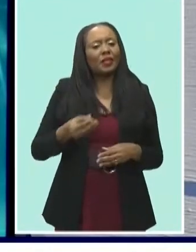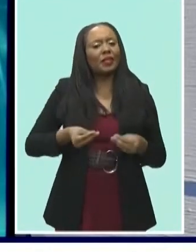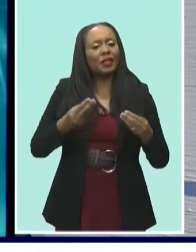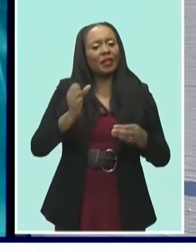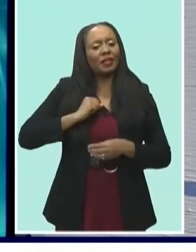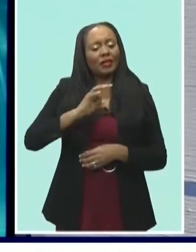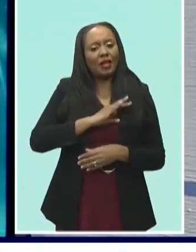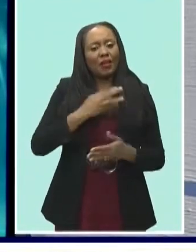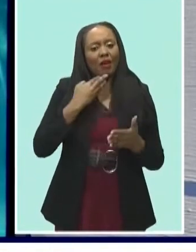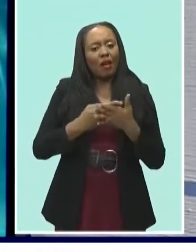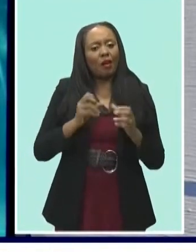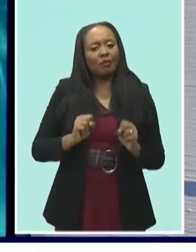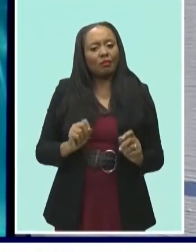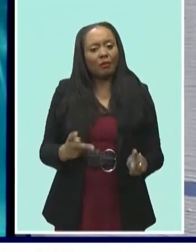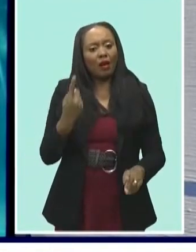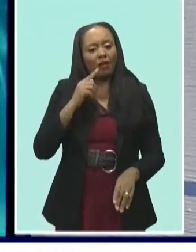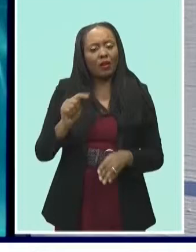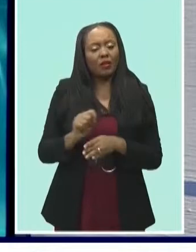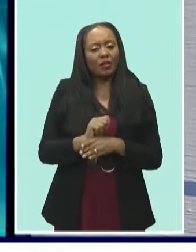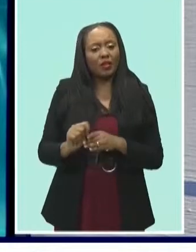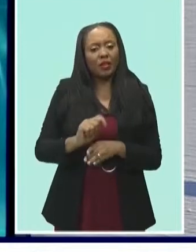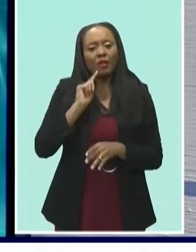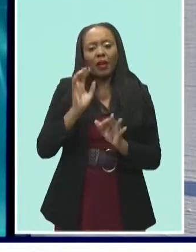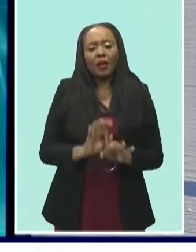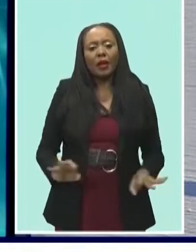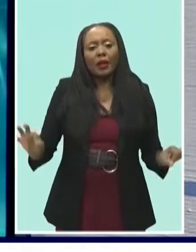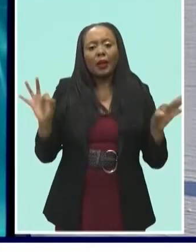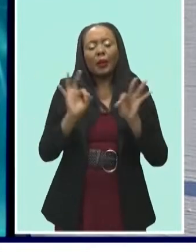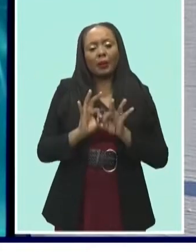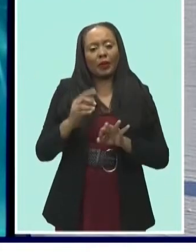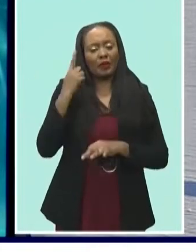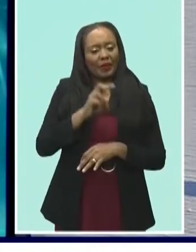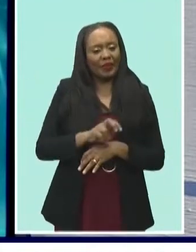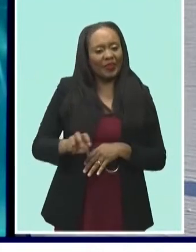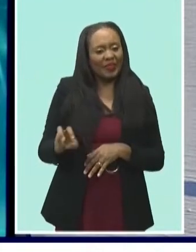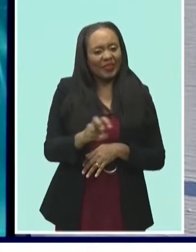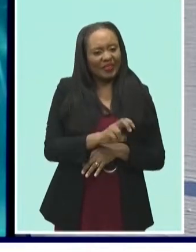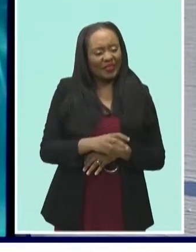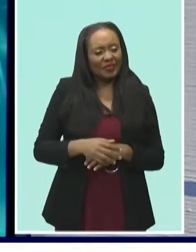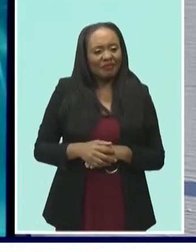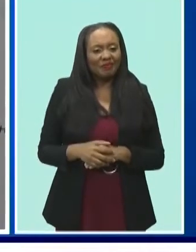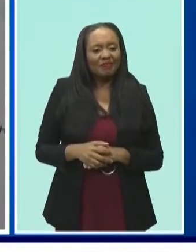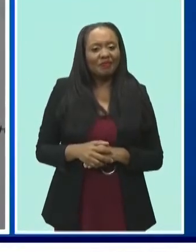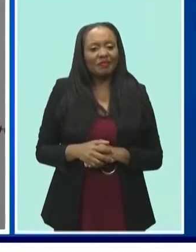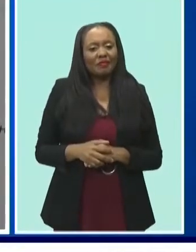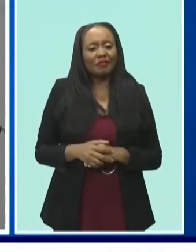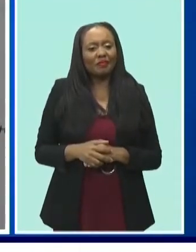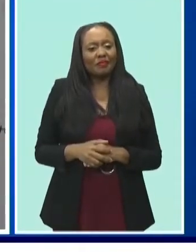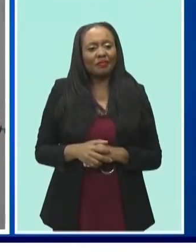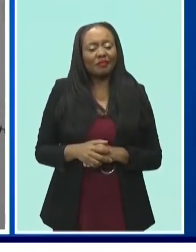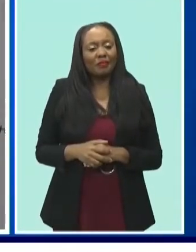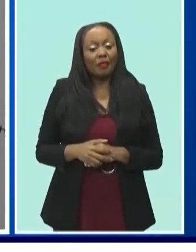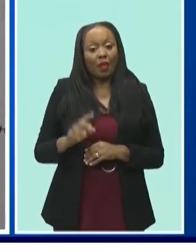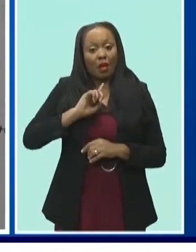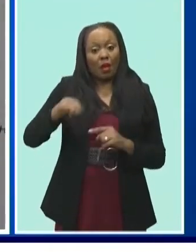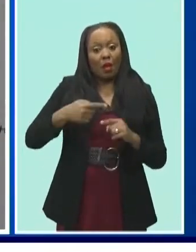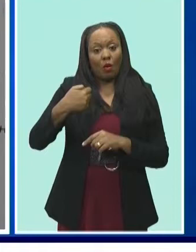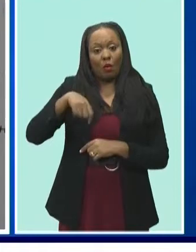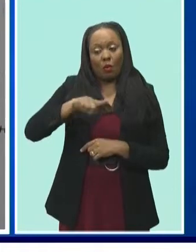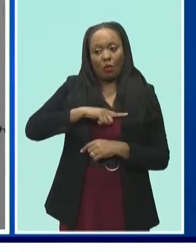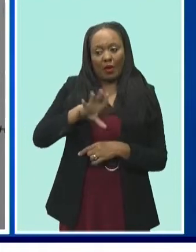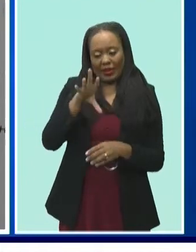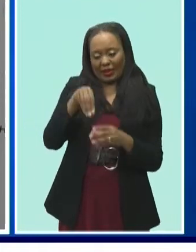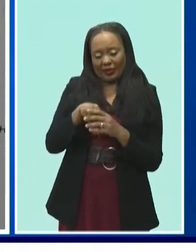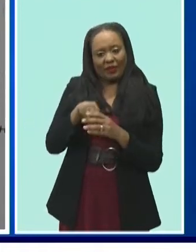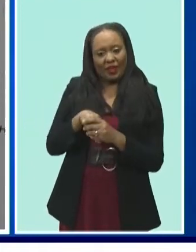with these opportunities is critical to the future of the tourism industry. Investing in our people to be the best that